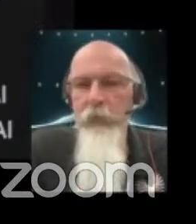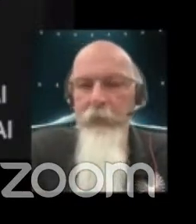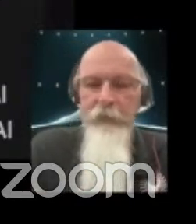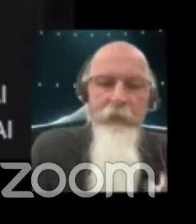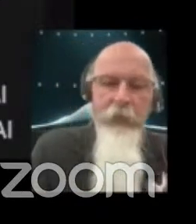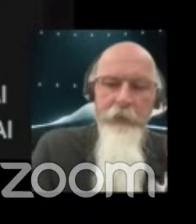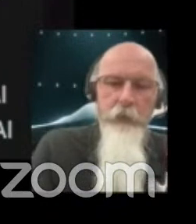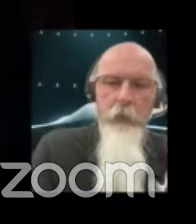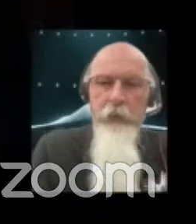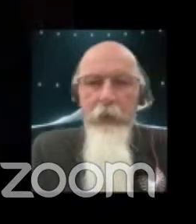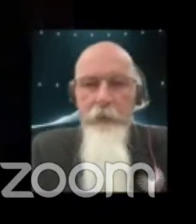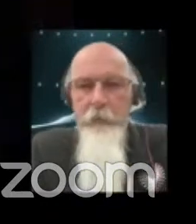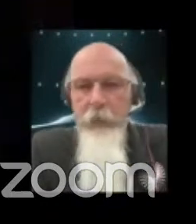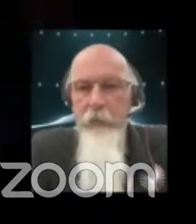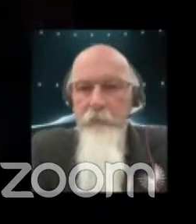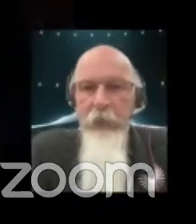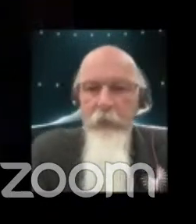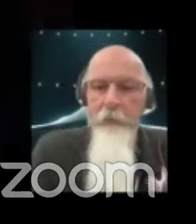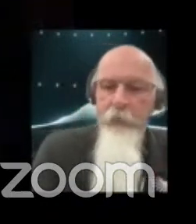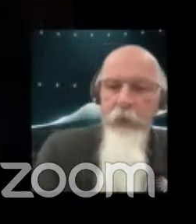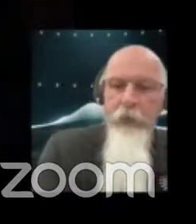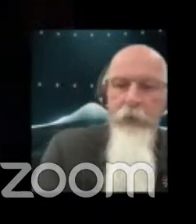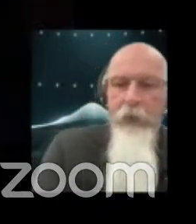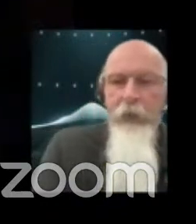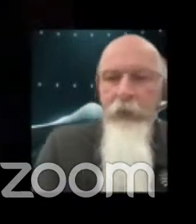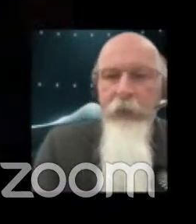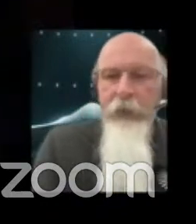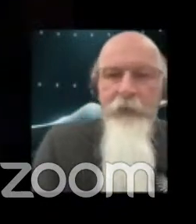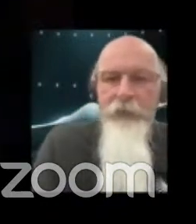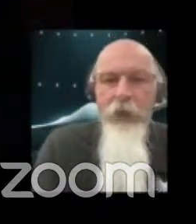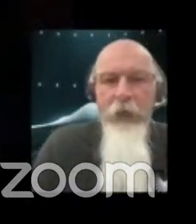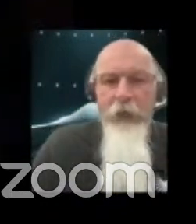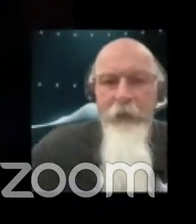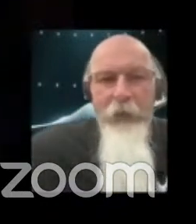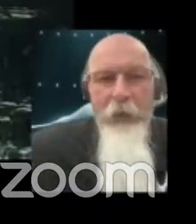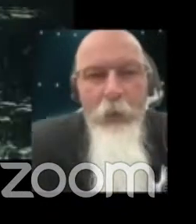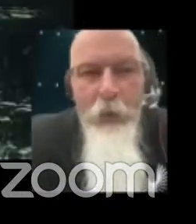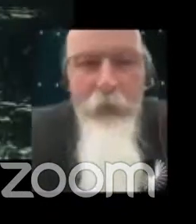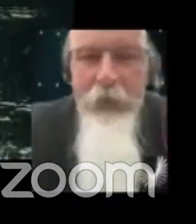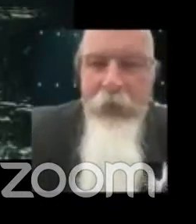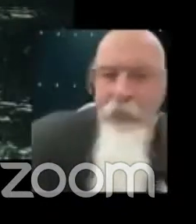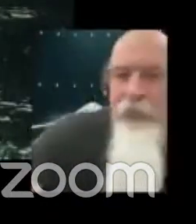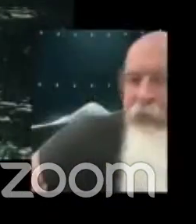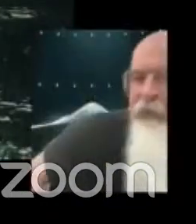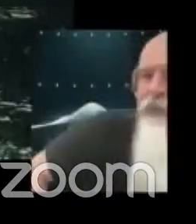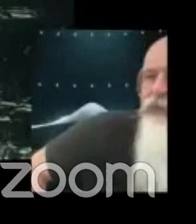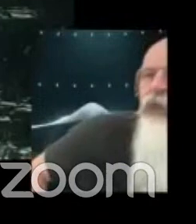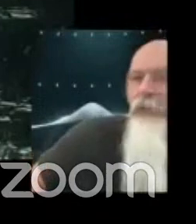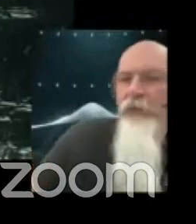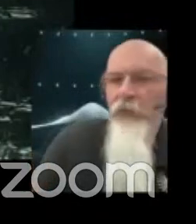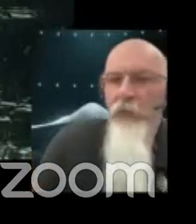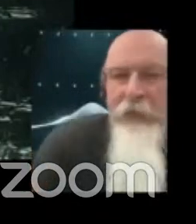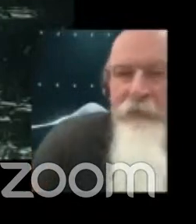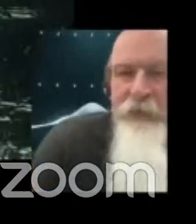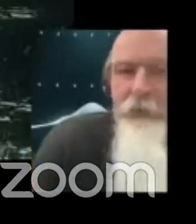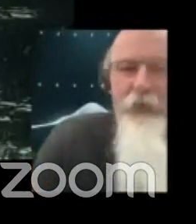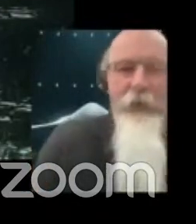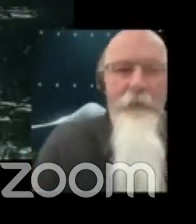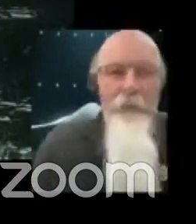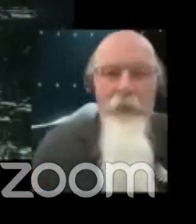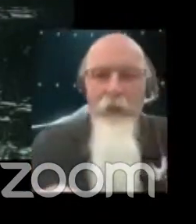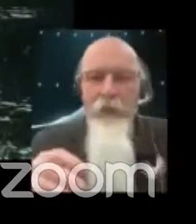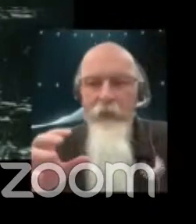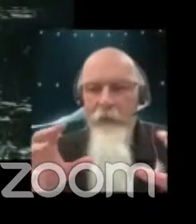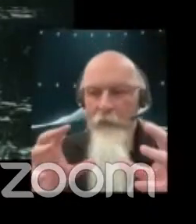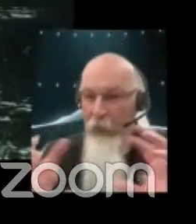but unfortunately it's a data swamp now speaking of data let us take a look at the data swamp that we give